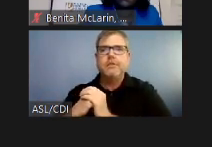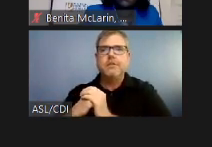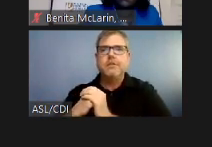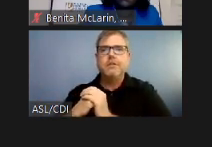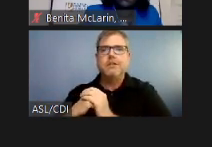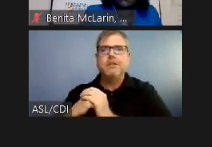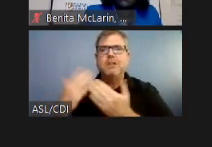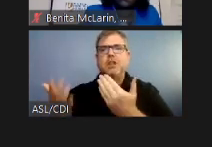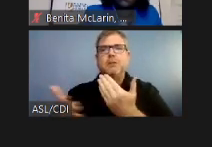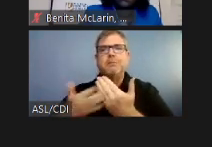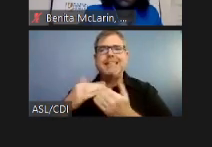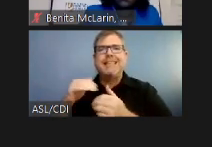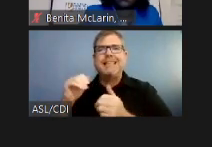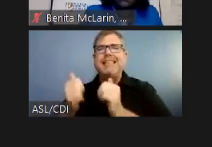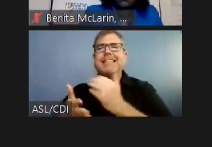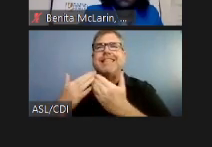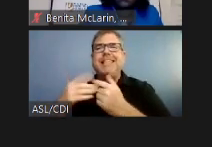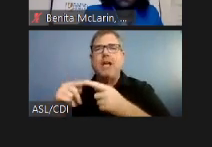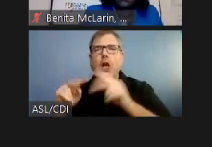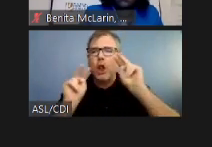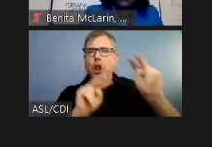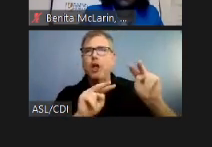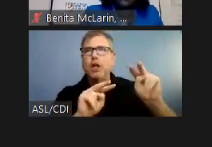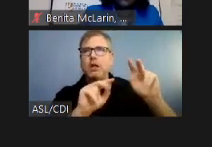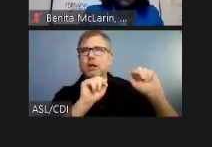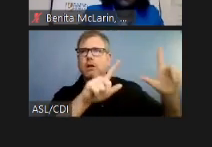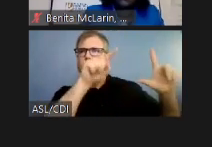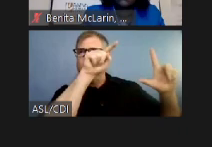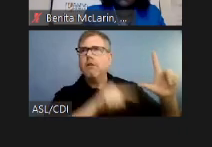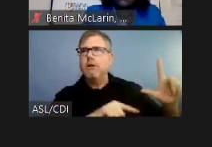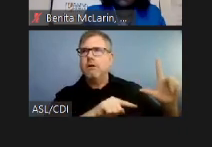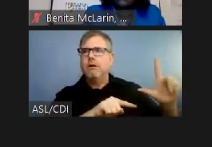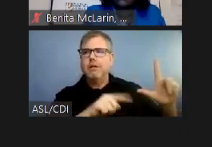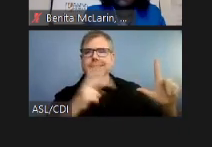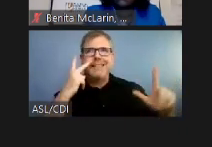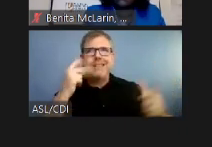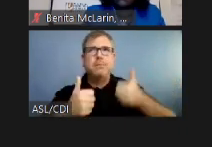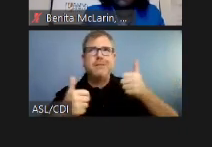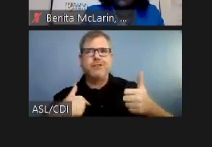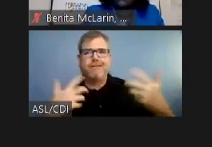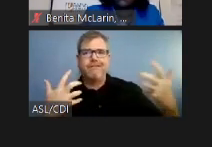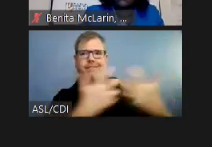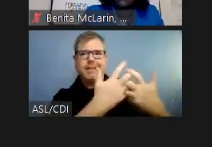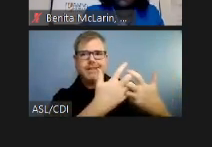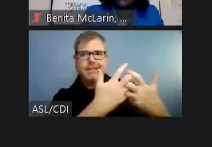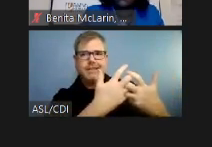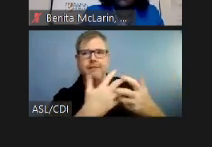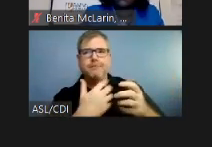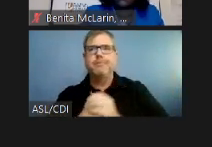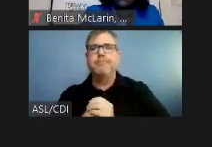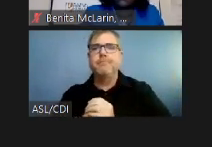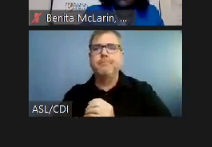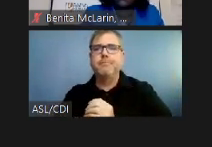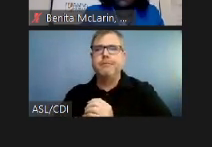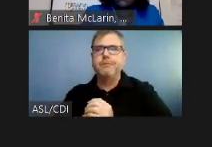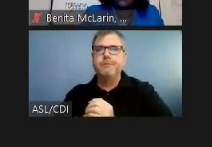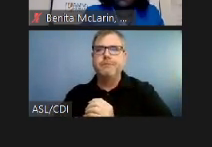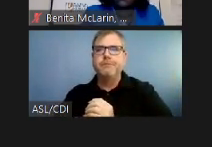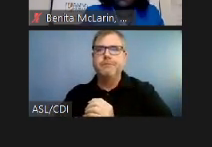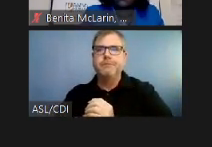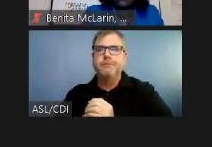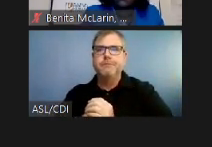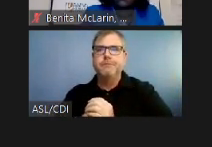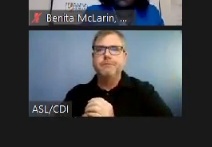As Tyler suggested, all of this is dependent on the supply we have at any given time. That's why you're given broad time, right? Starts